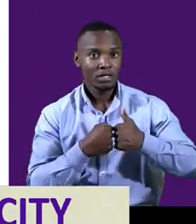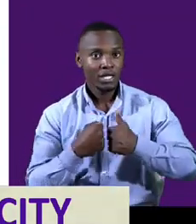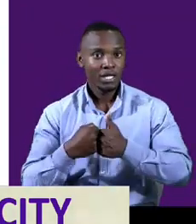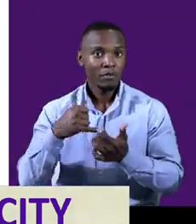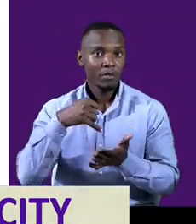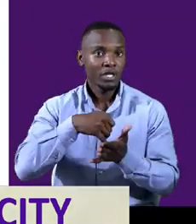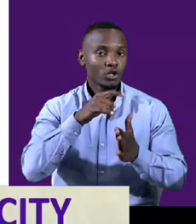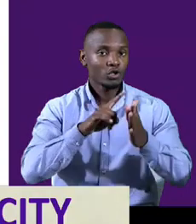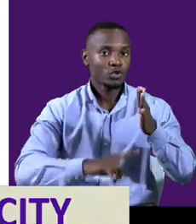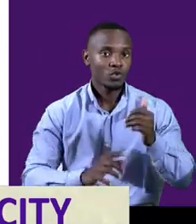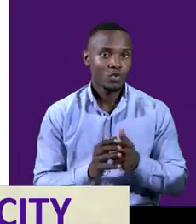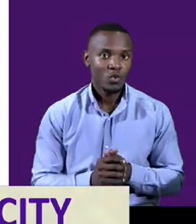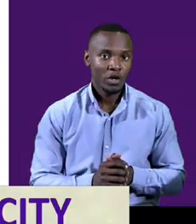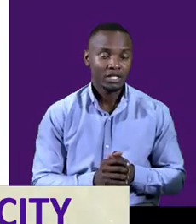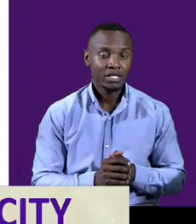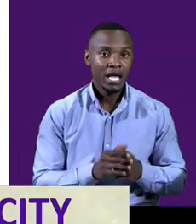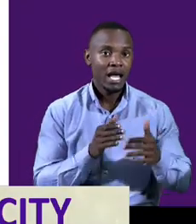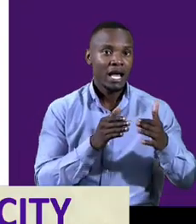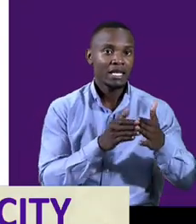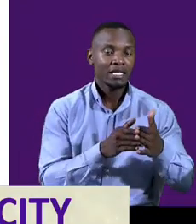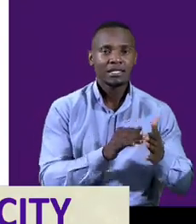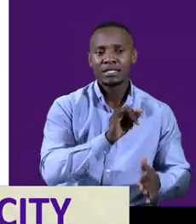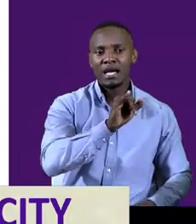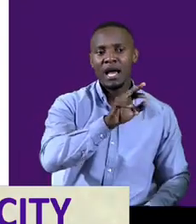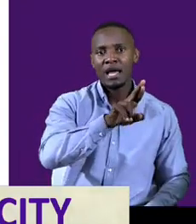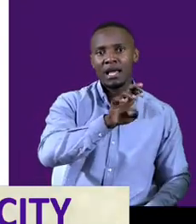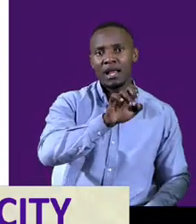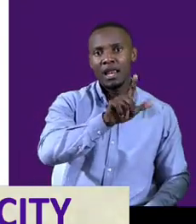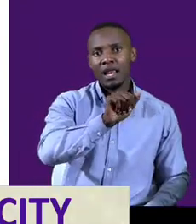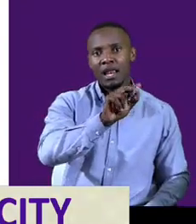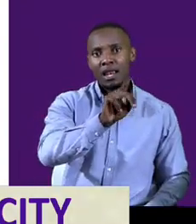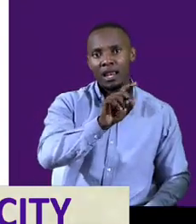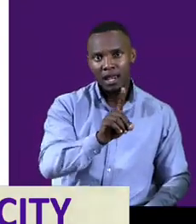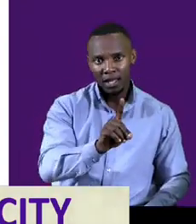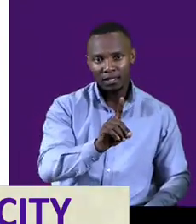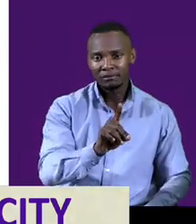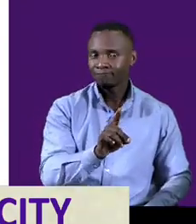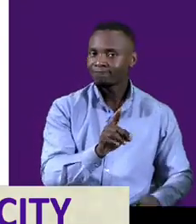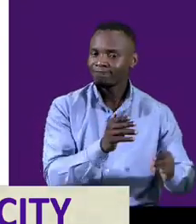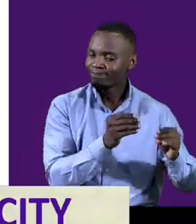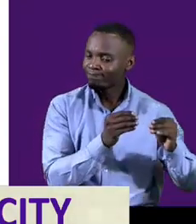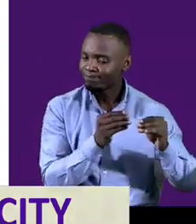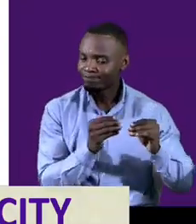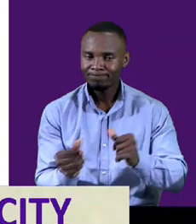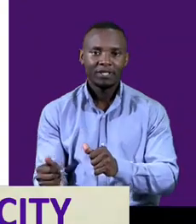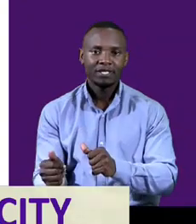humiliated was against Republic of Ireland, whereby they were really beaten